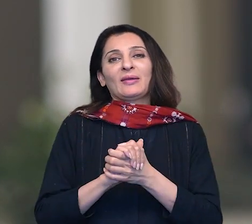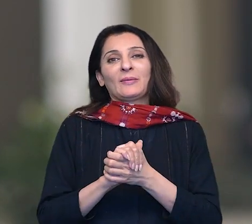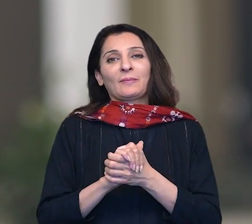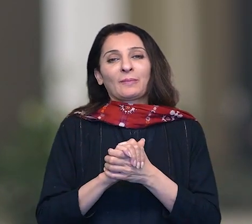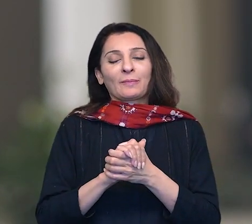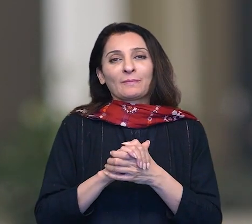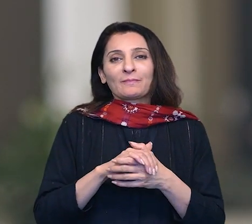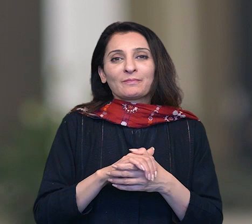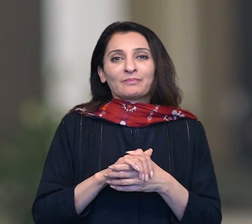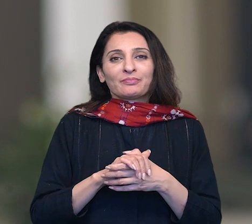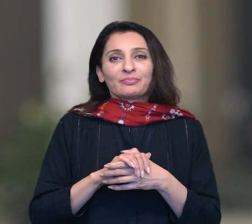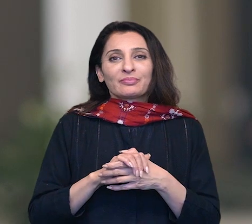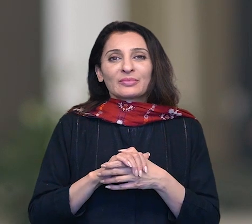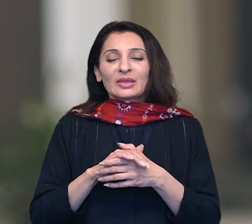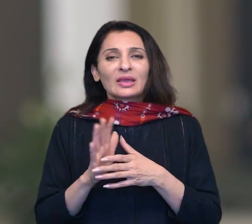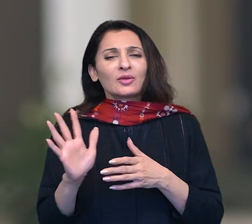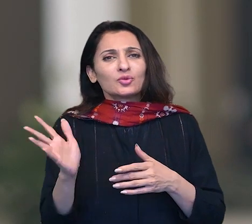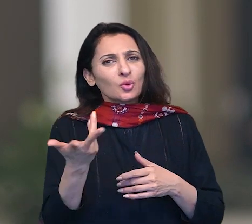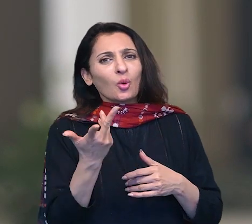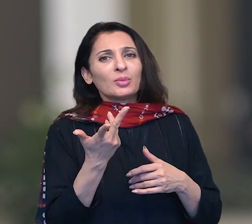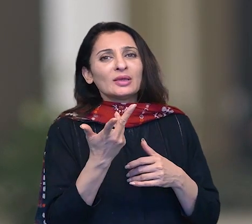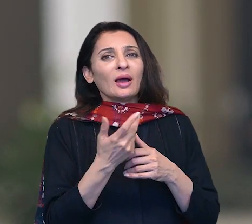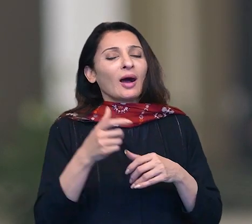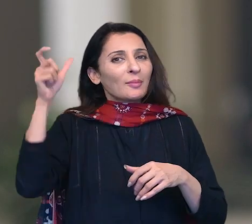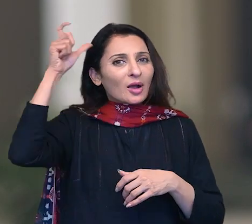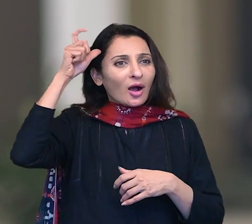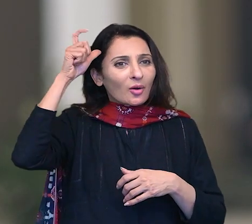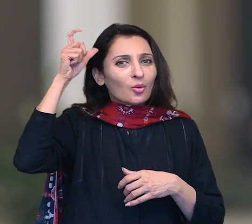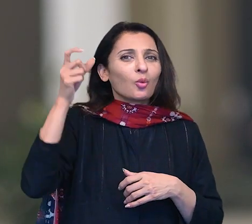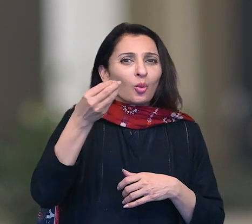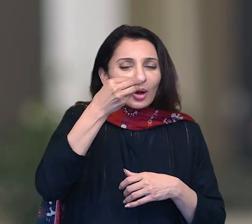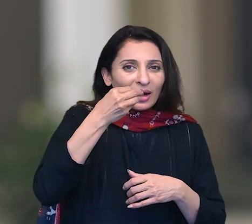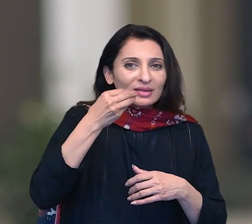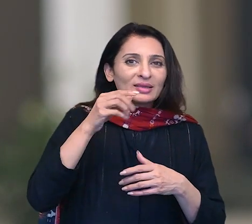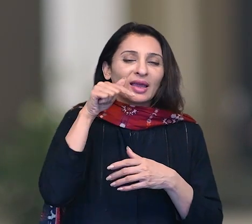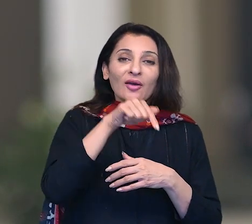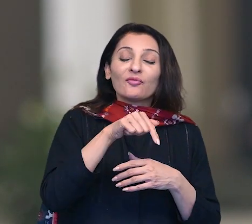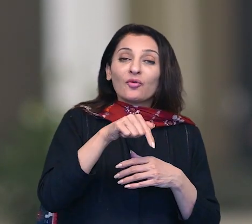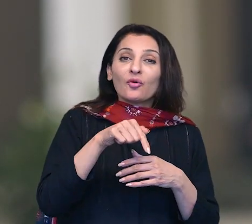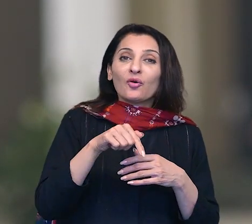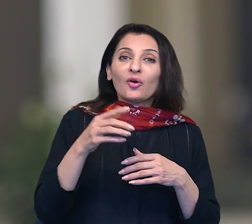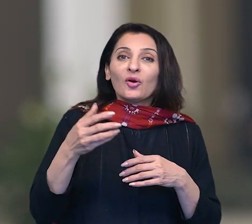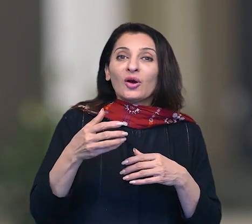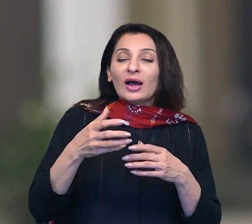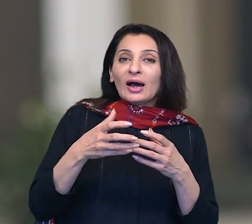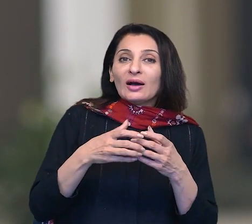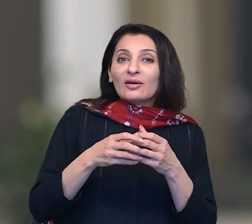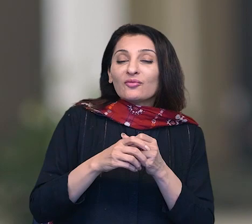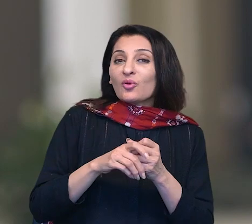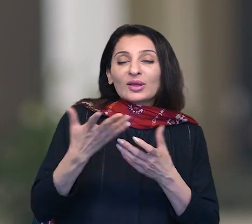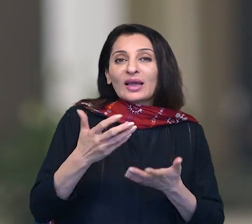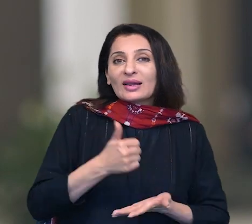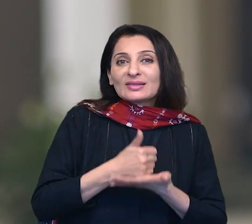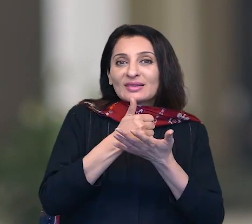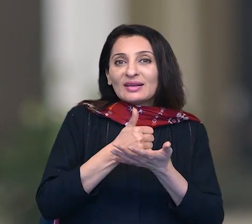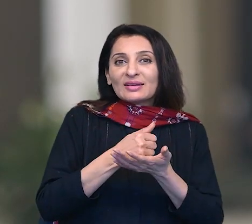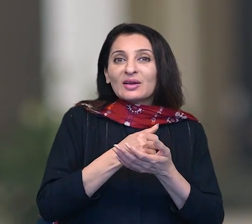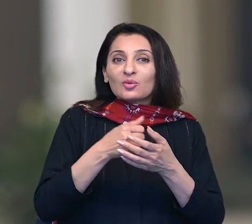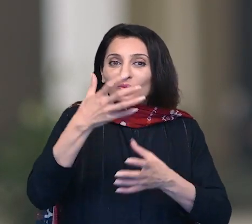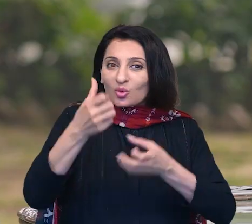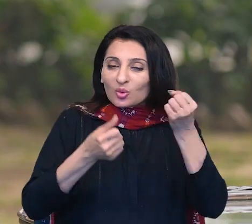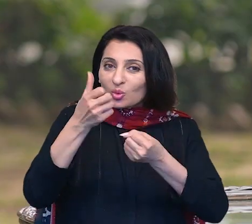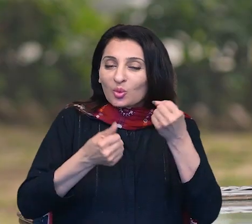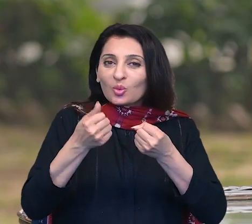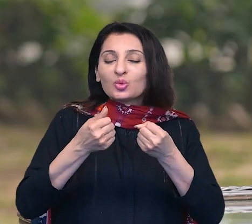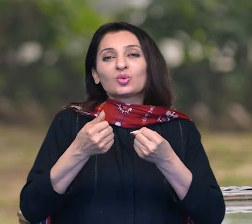So they were giving us 40 liters per day. So we were really happy running a dairy